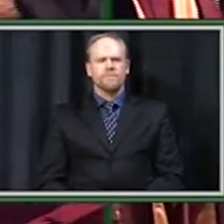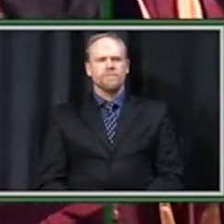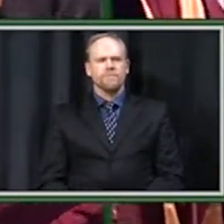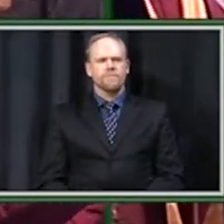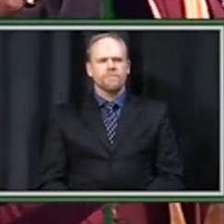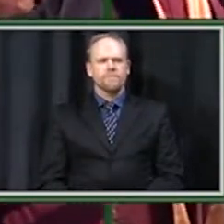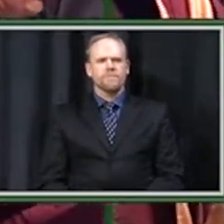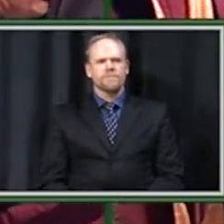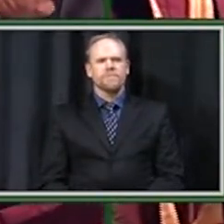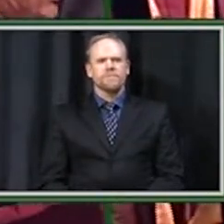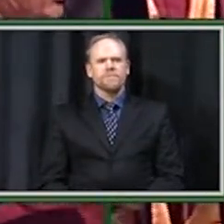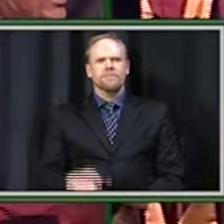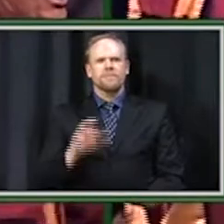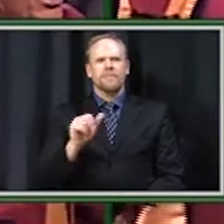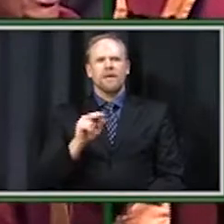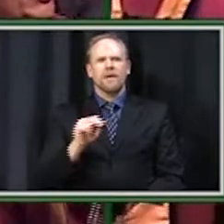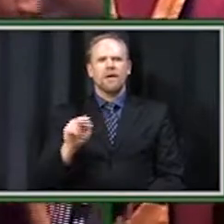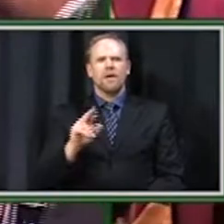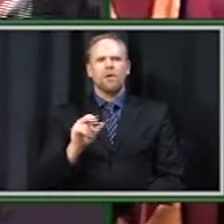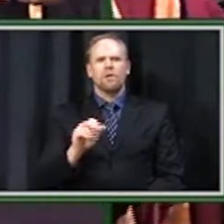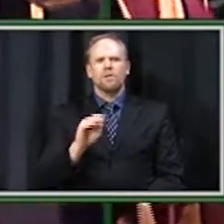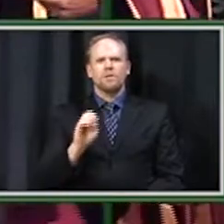Ann Rose McLott.